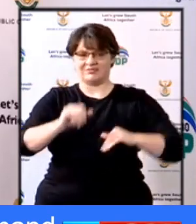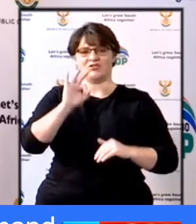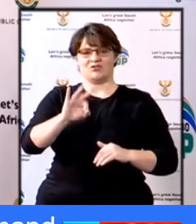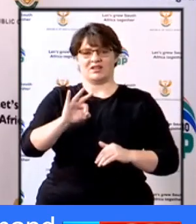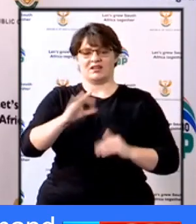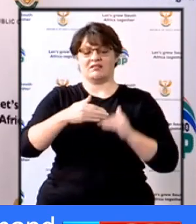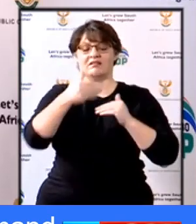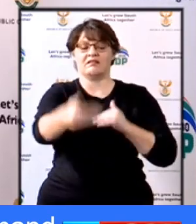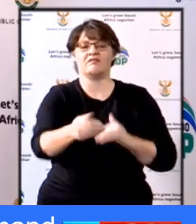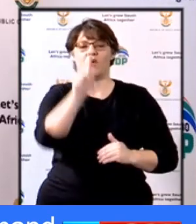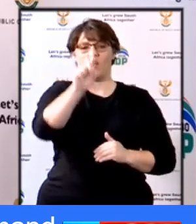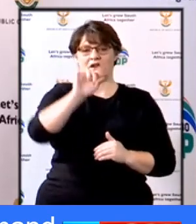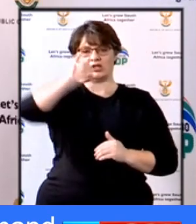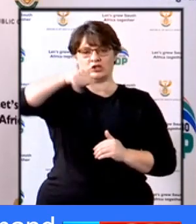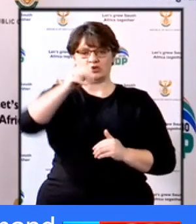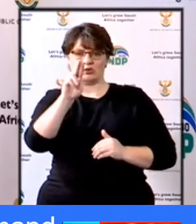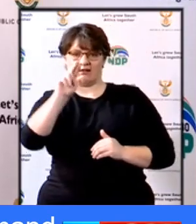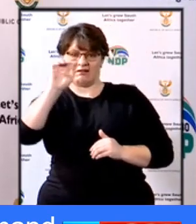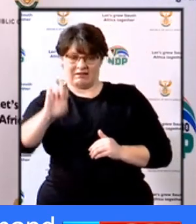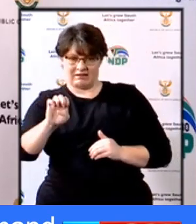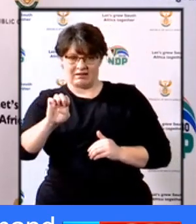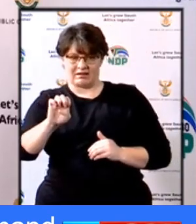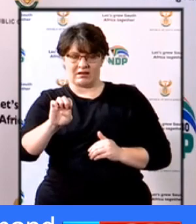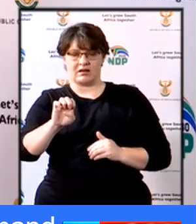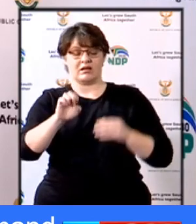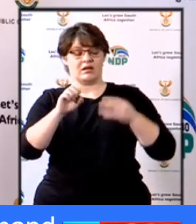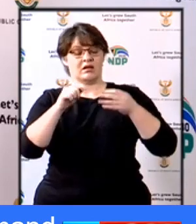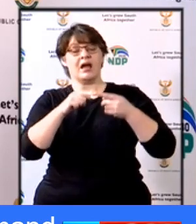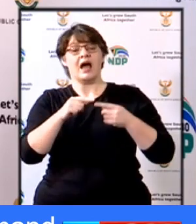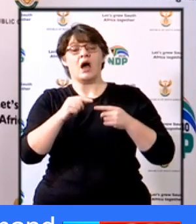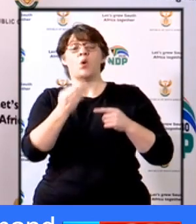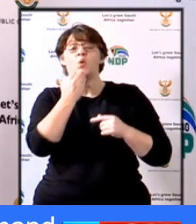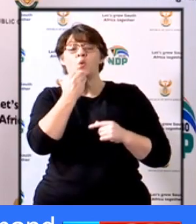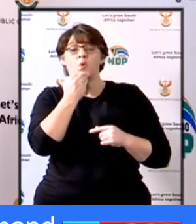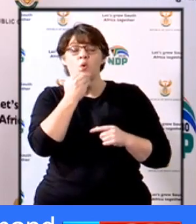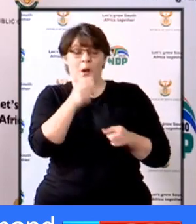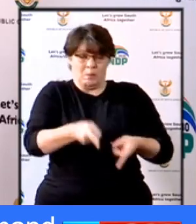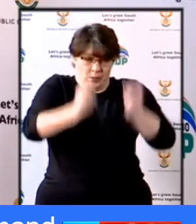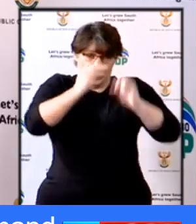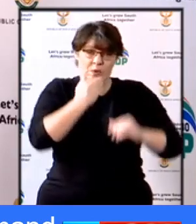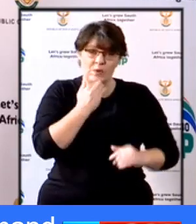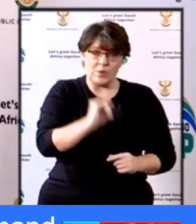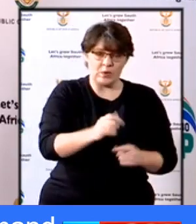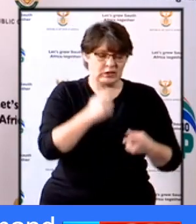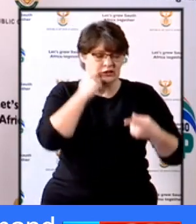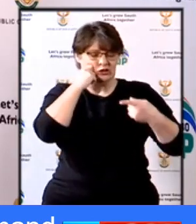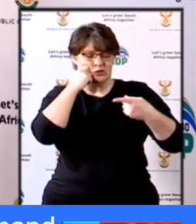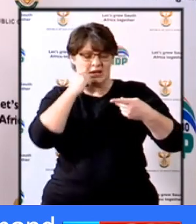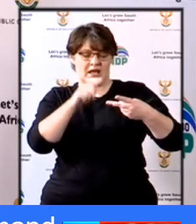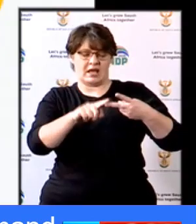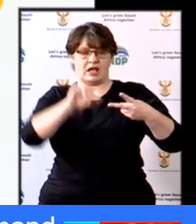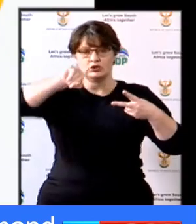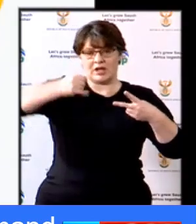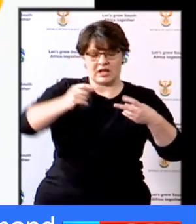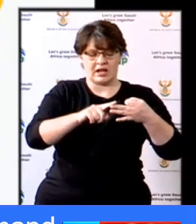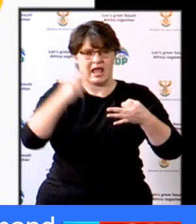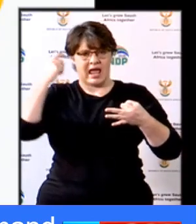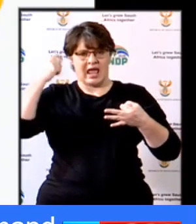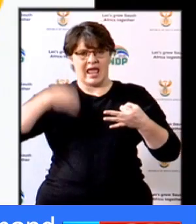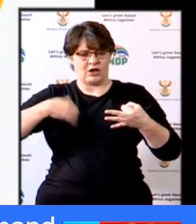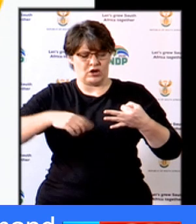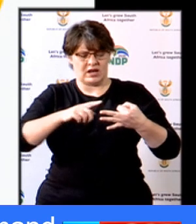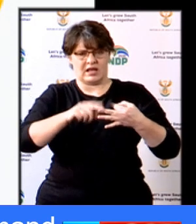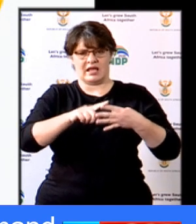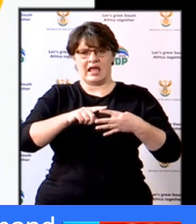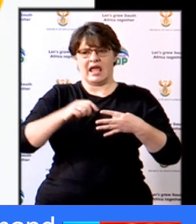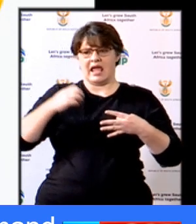the following areas are declared as hotspots: Tswane, Johannesburg, Ekurhuleni,